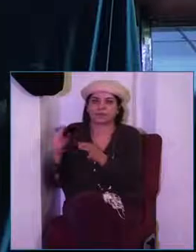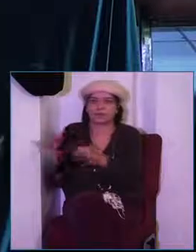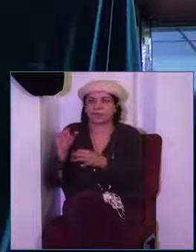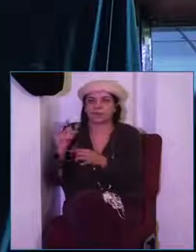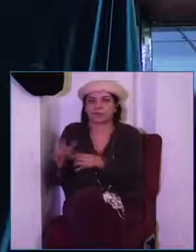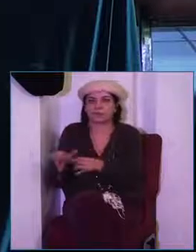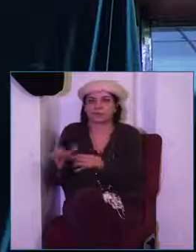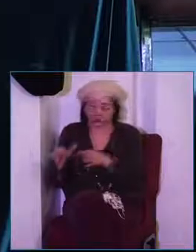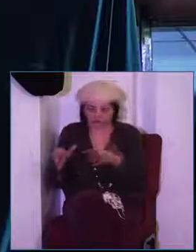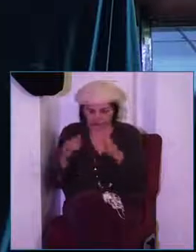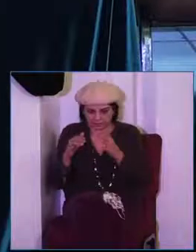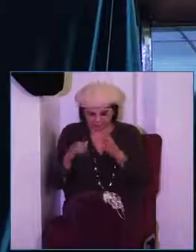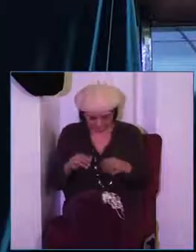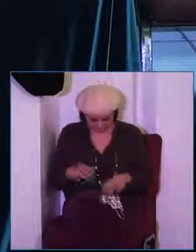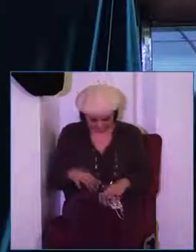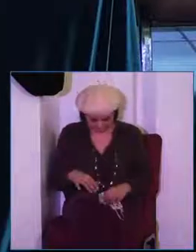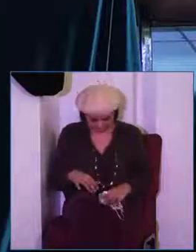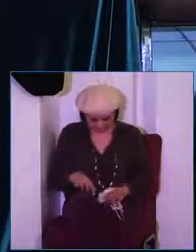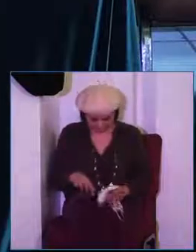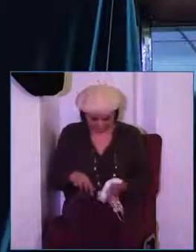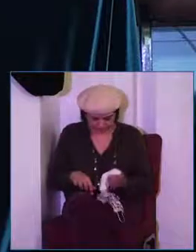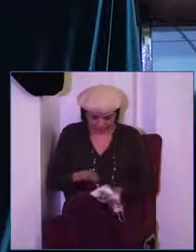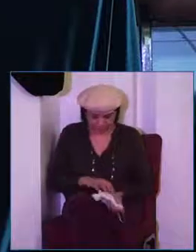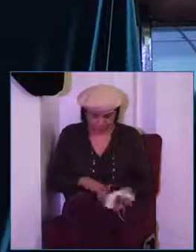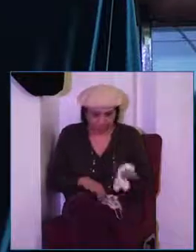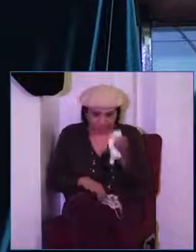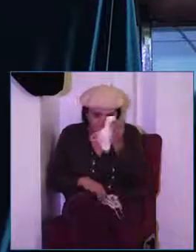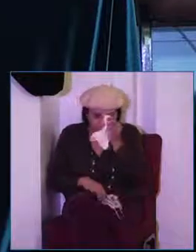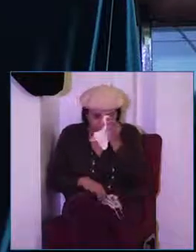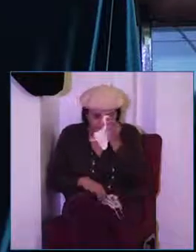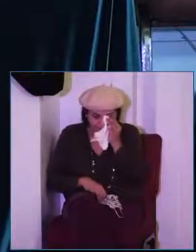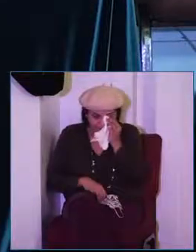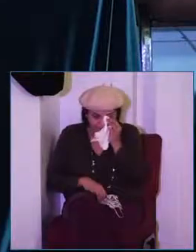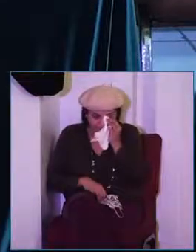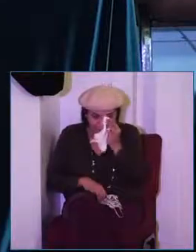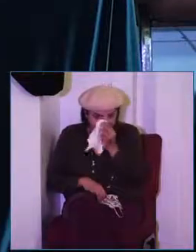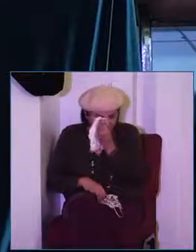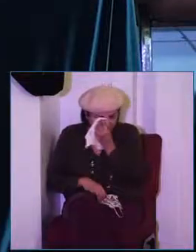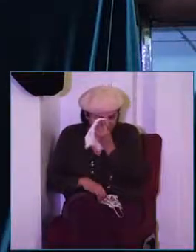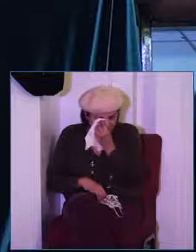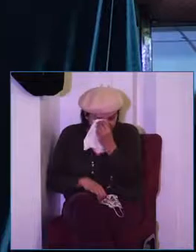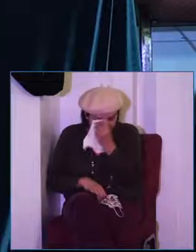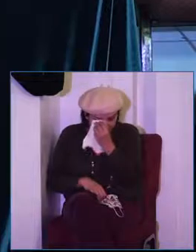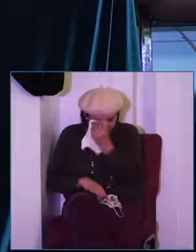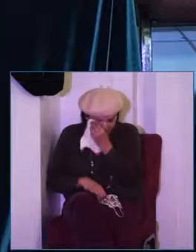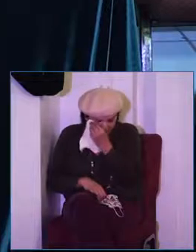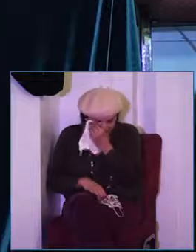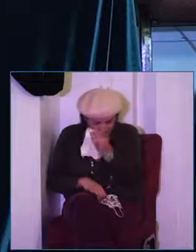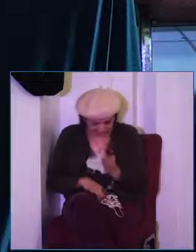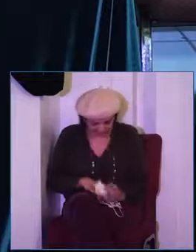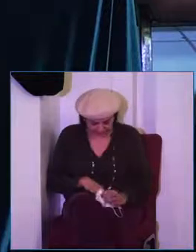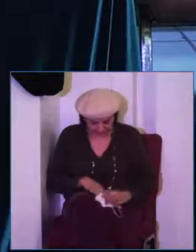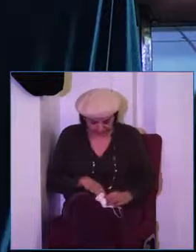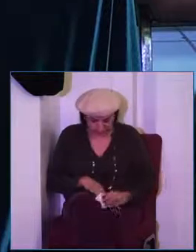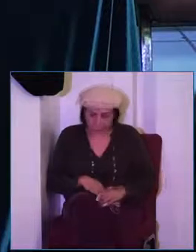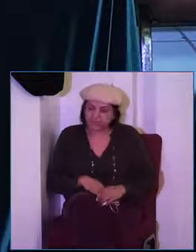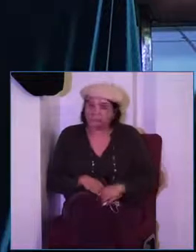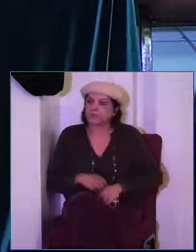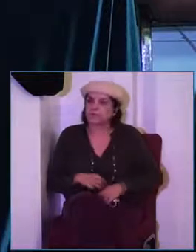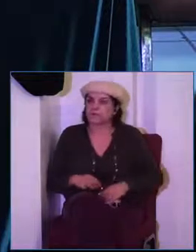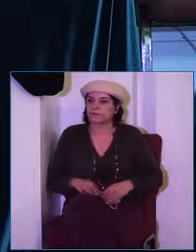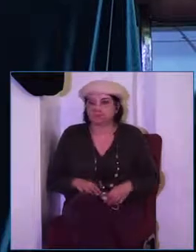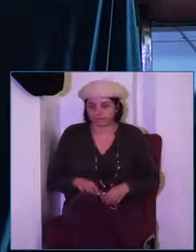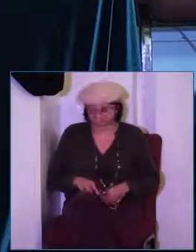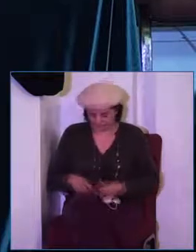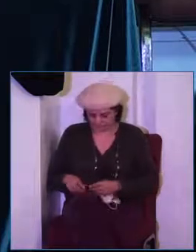new members and wonderful friends joining us here that I've known for so many years. And it seems like God is gathering